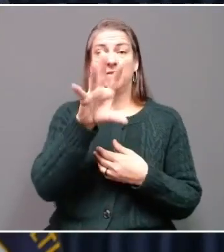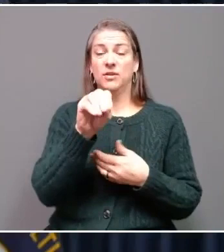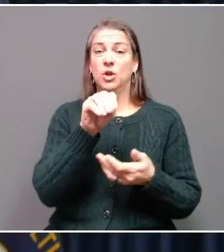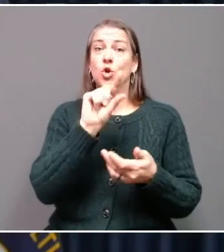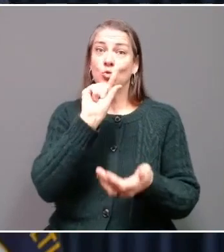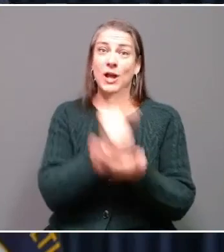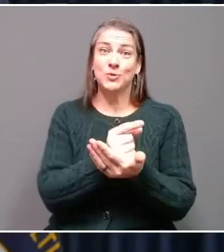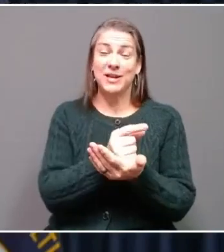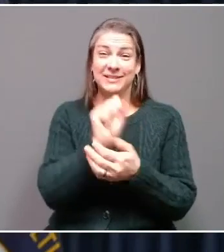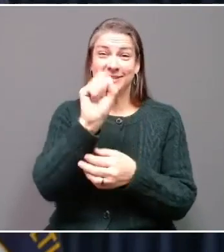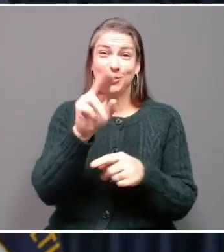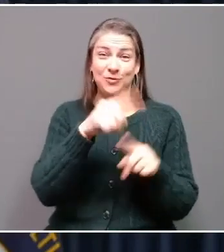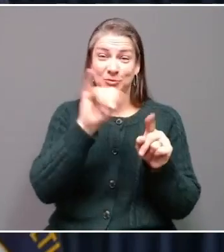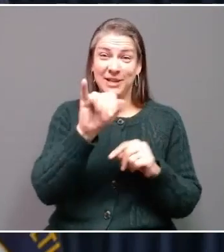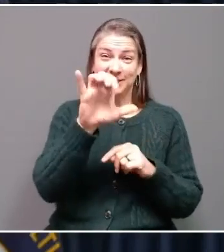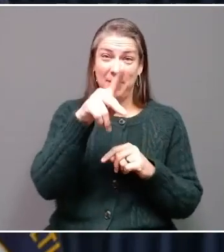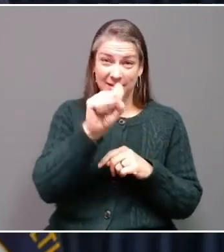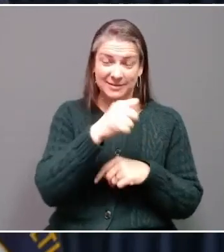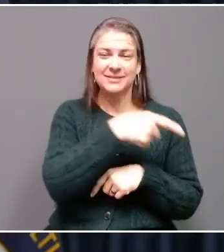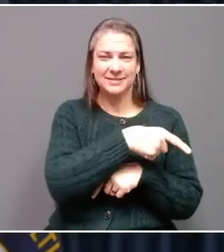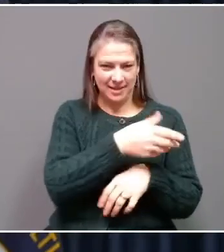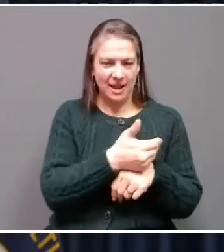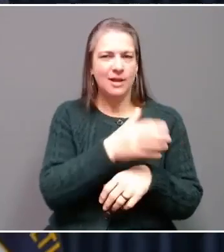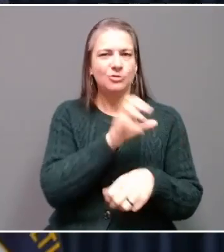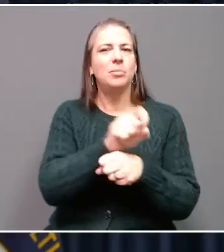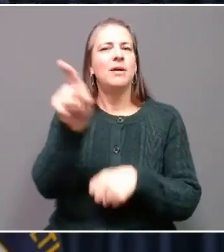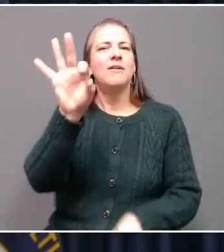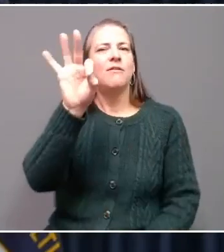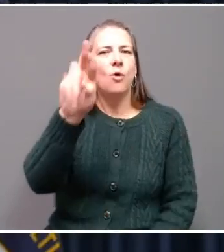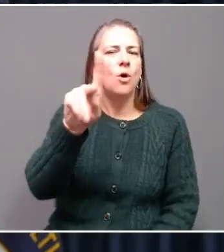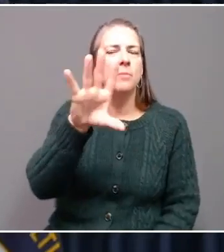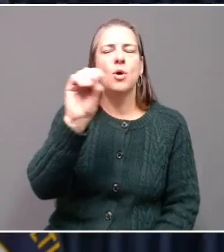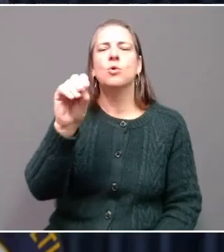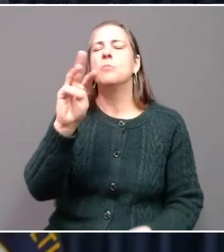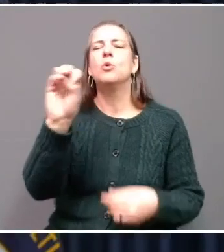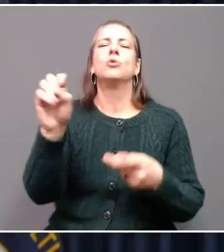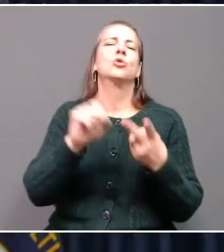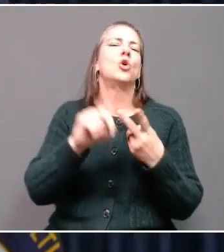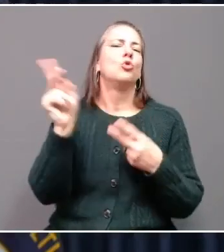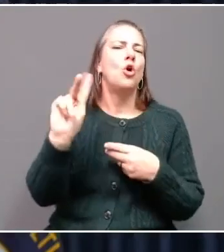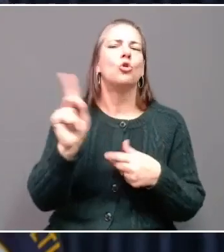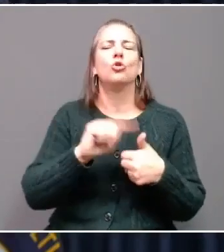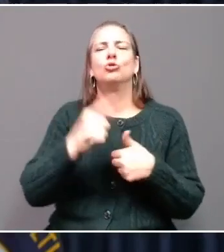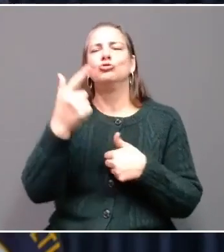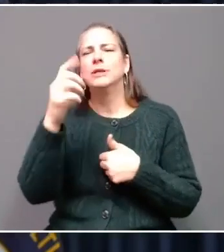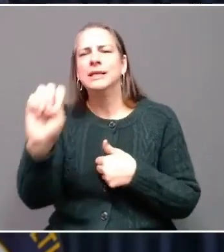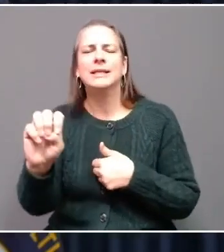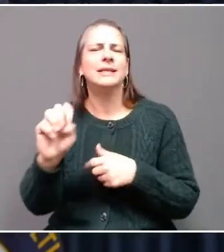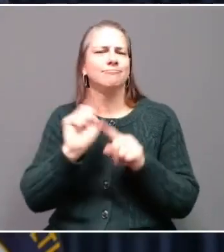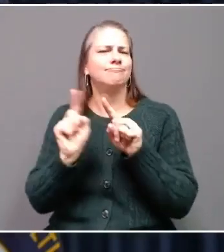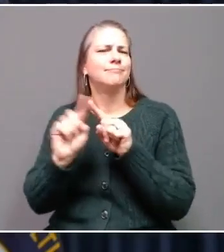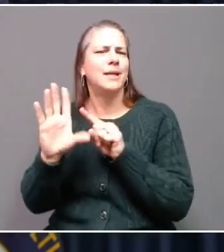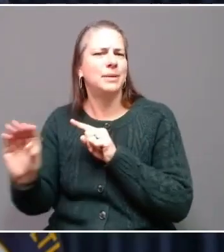placed in jobs with UPS, Ford Motor Company, GE Appliances, and Kroger. And many of these students were also enrolled in